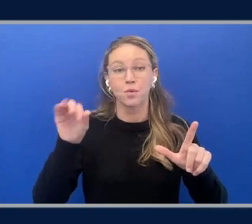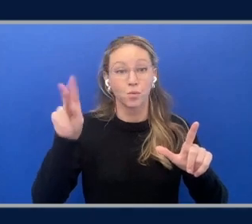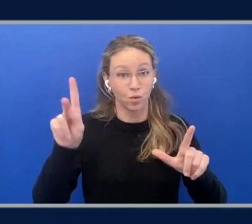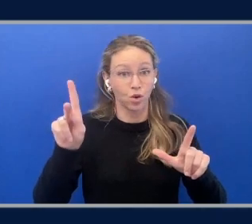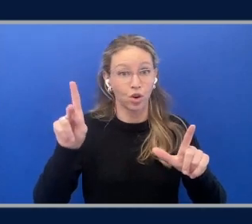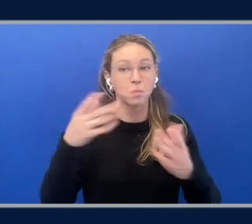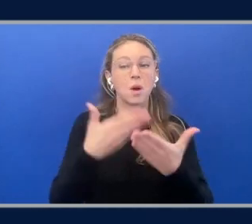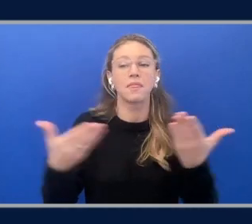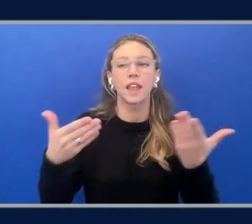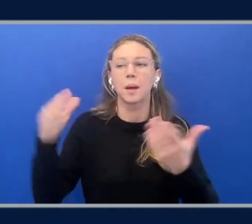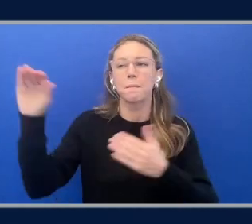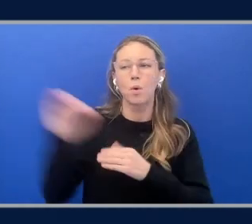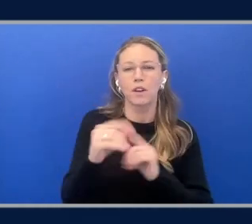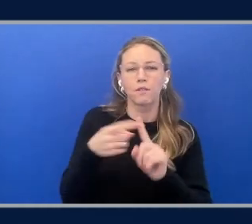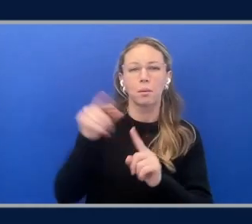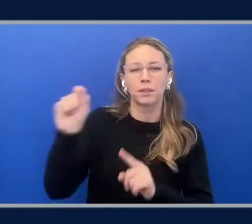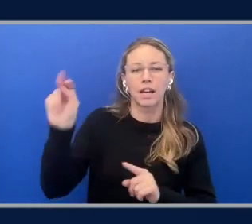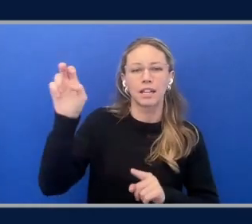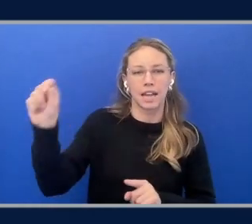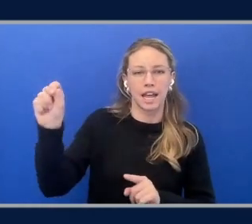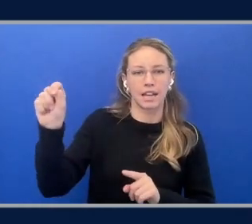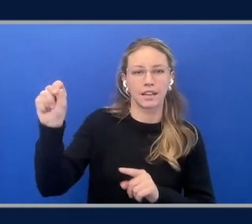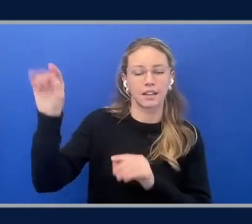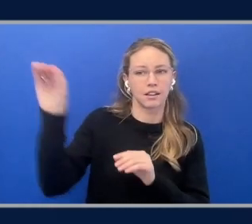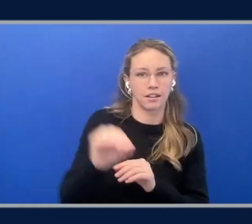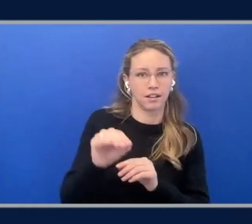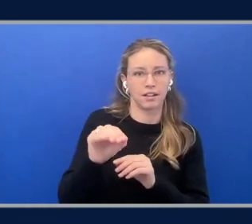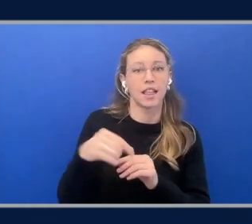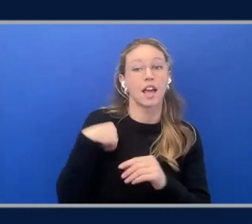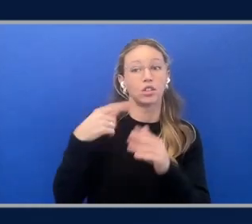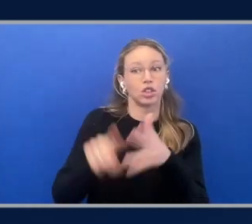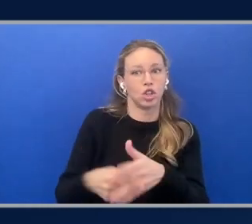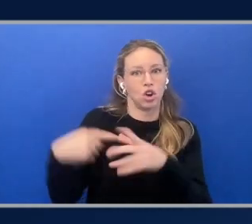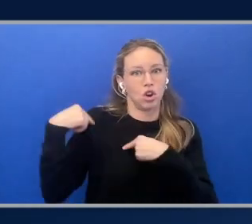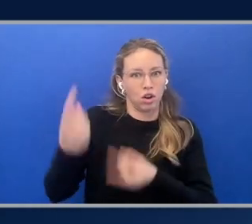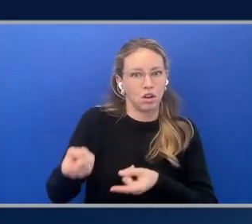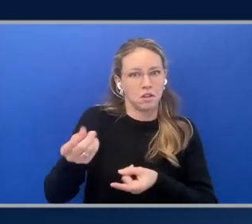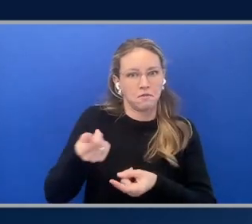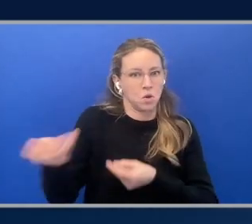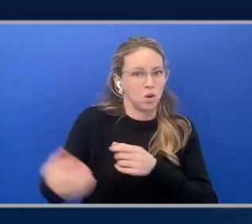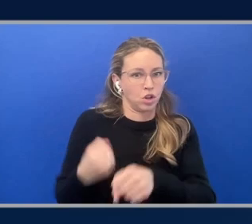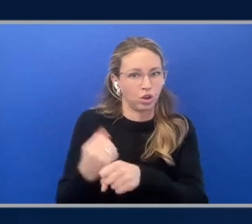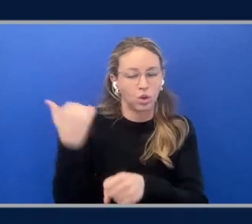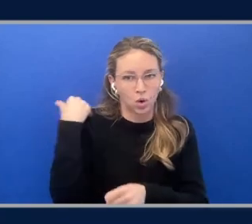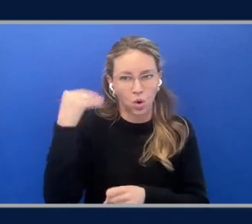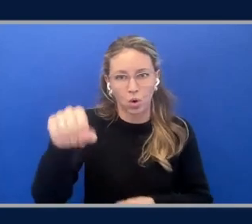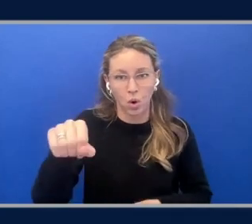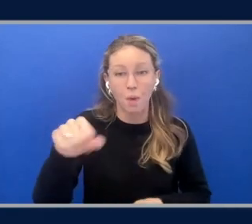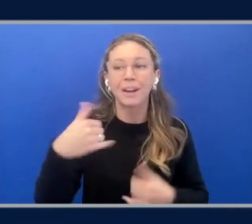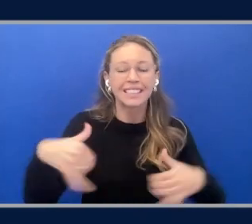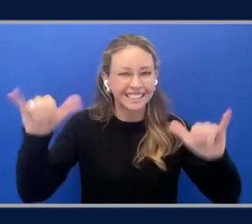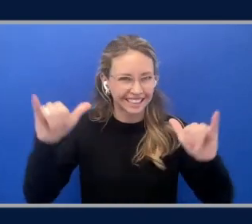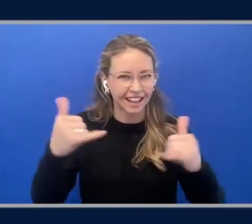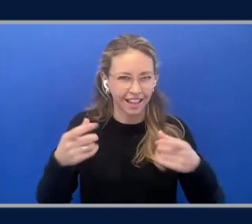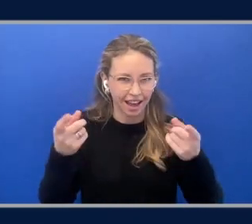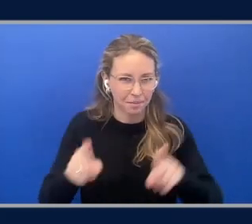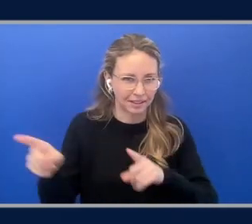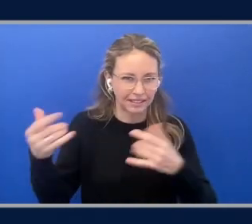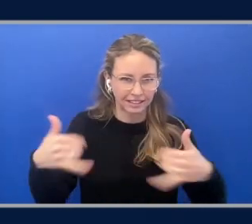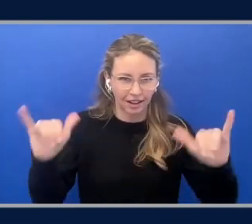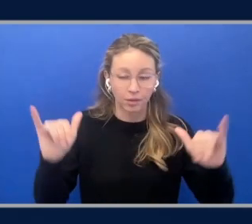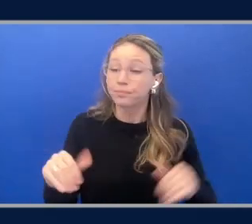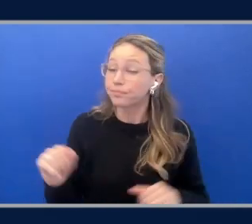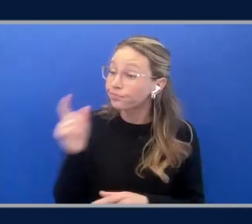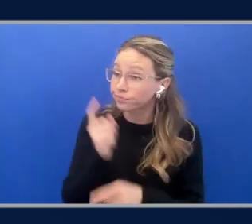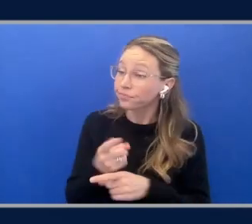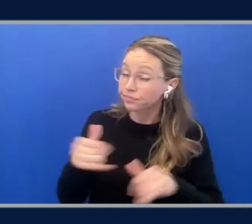migrating off of .NET framework started quite a few years ago. Okay. Right. Yeah. But it's still happening. It's still happening. We've been